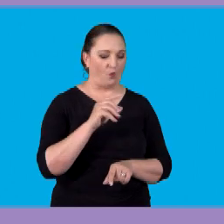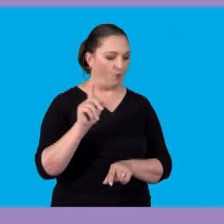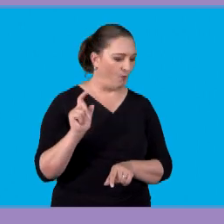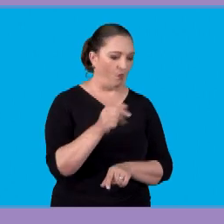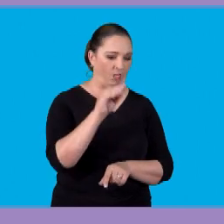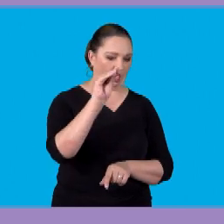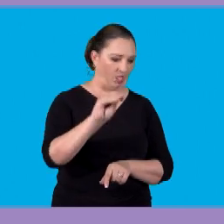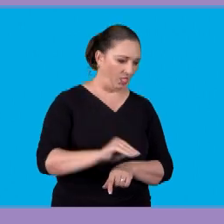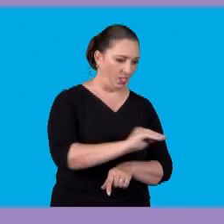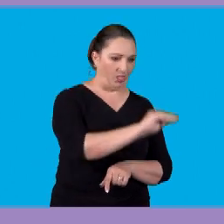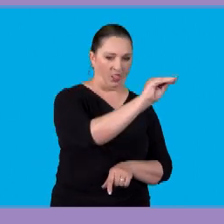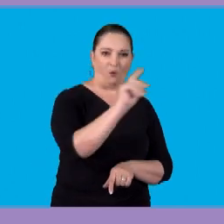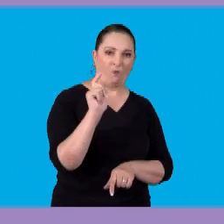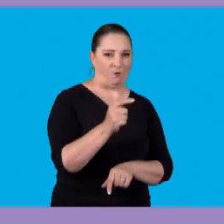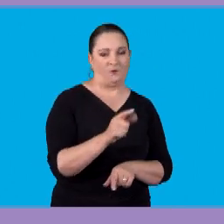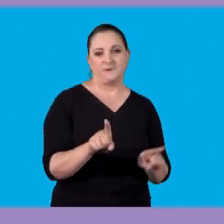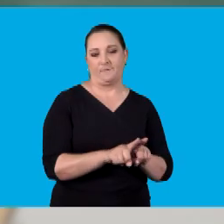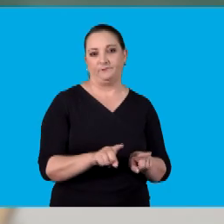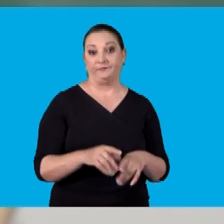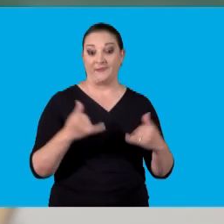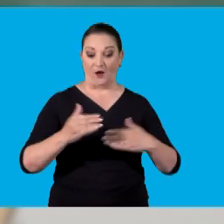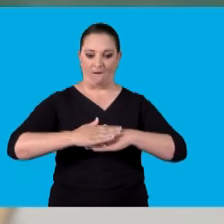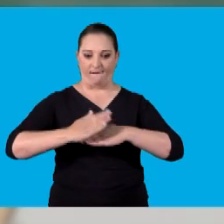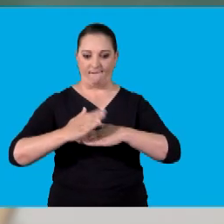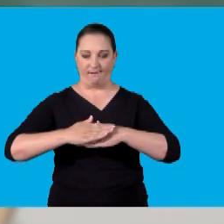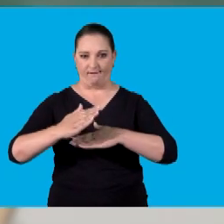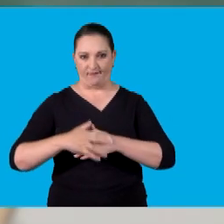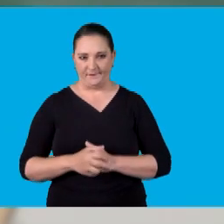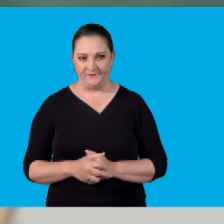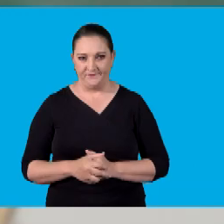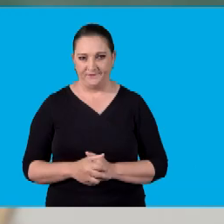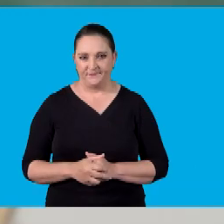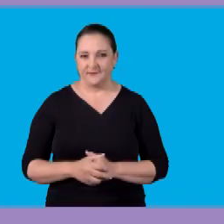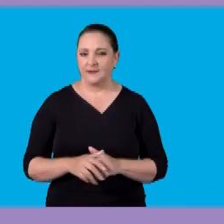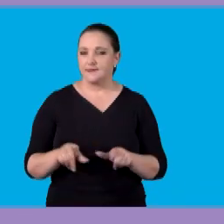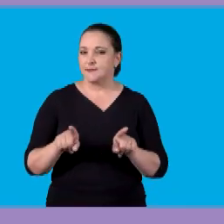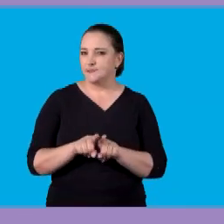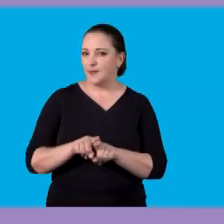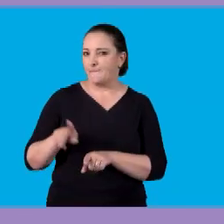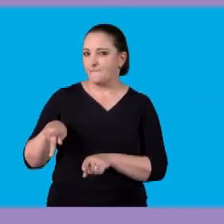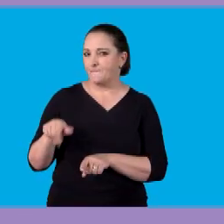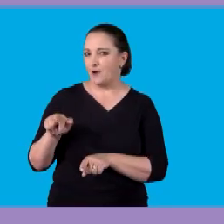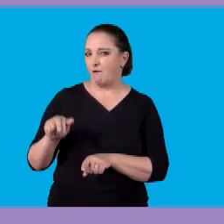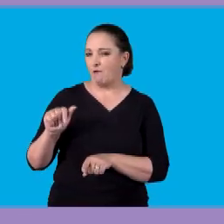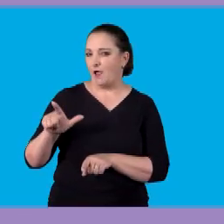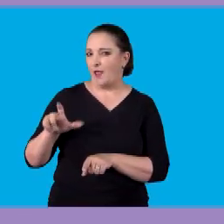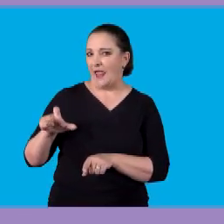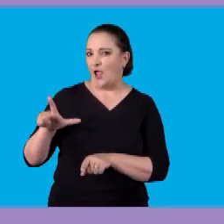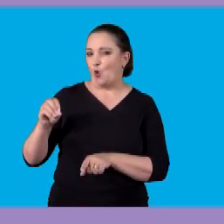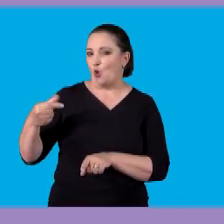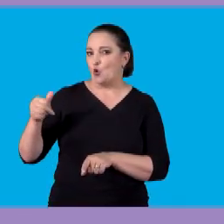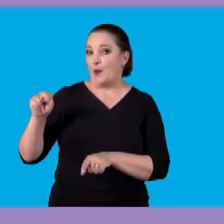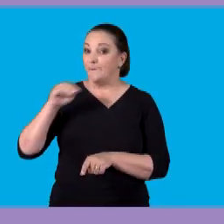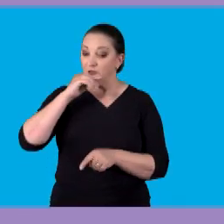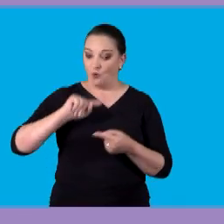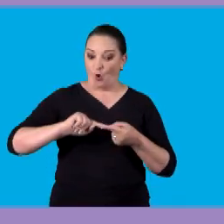a rhombus are equal. What about the angles of a rhombus? Well, just like a parallelogram, the opposite